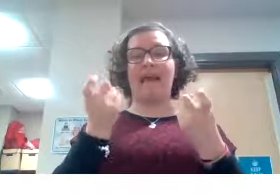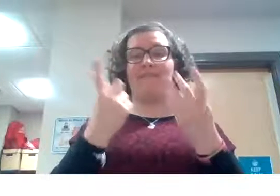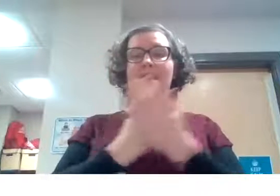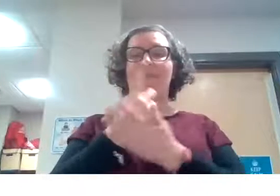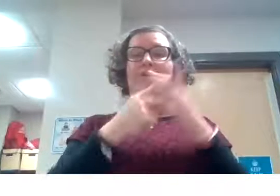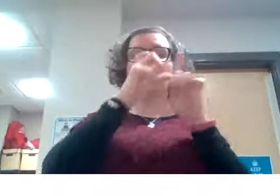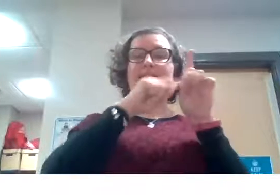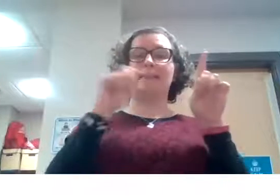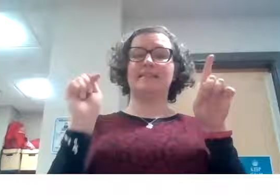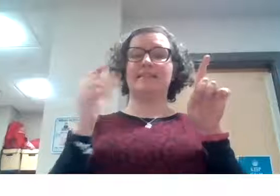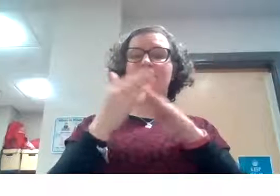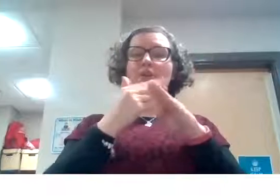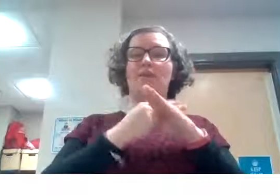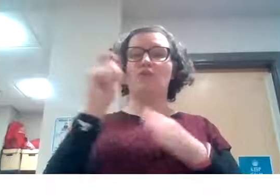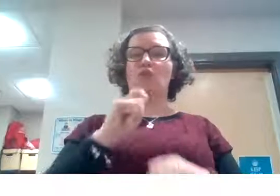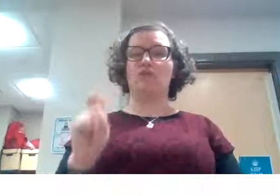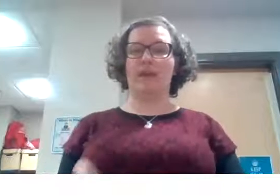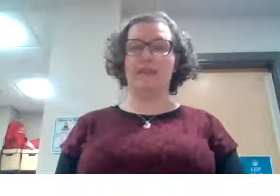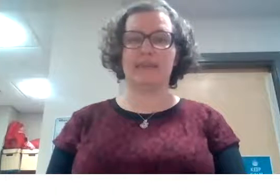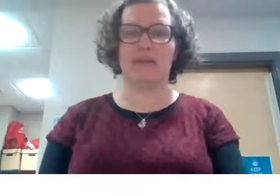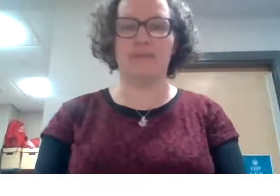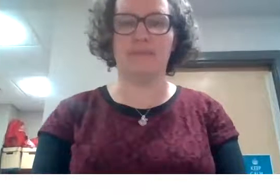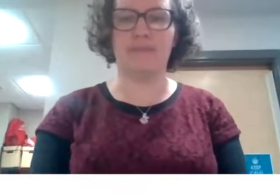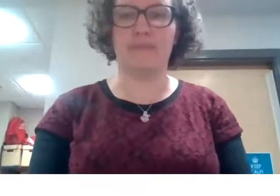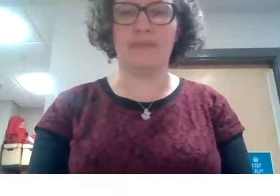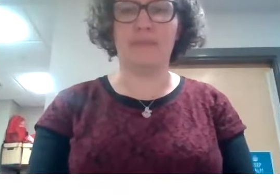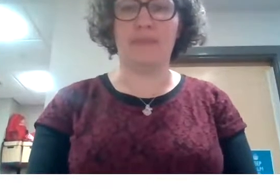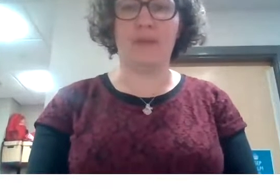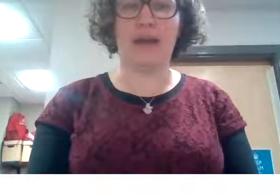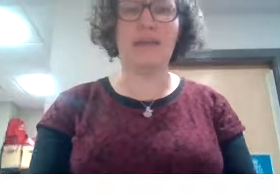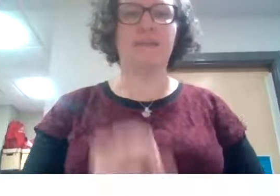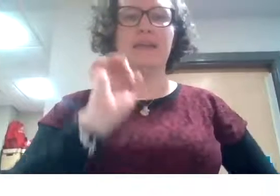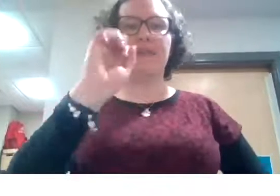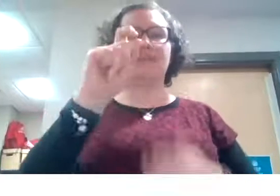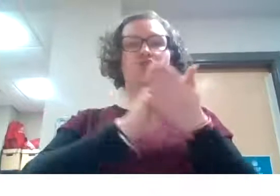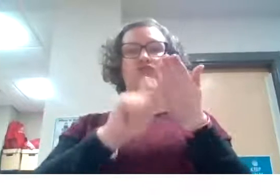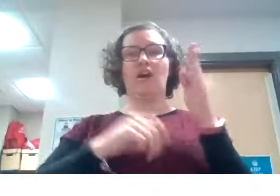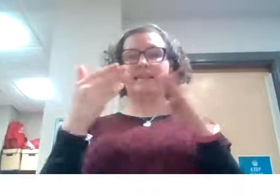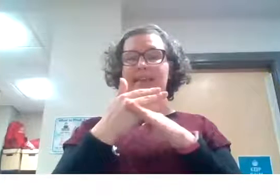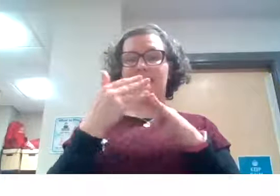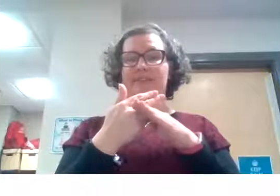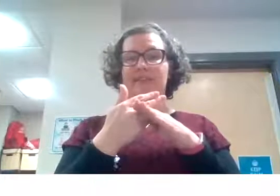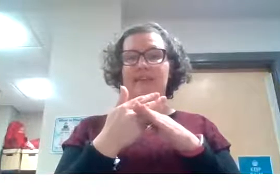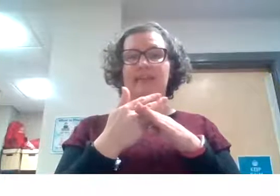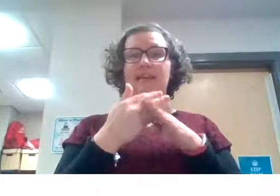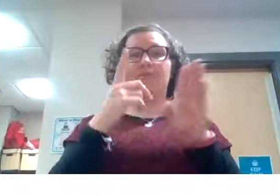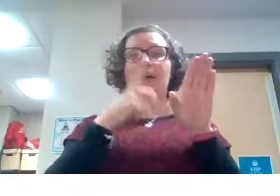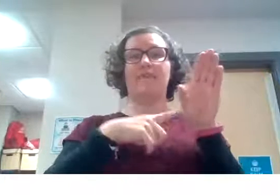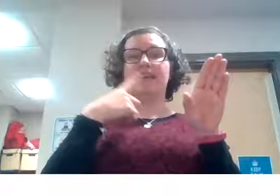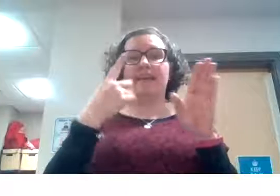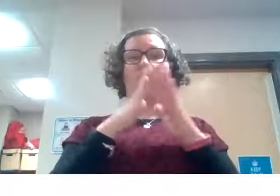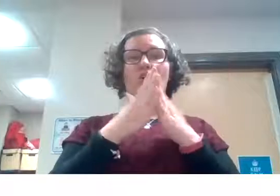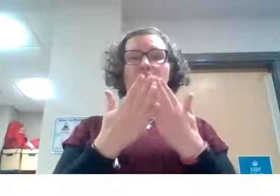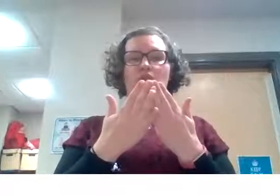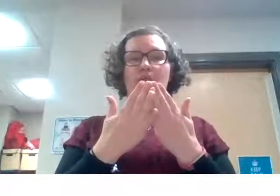think carefully about your sentences before you write them down. Okay, this is your writing activity if you